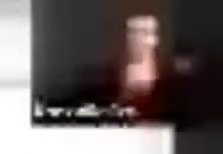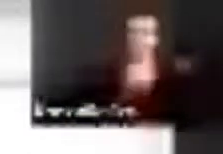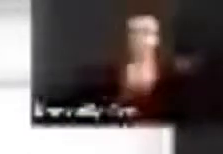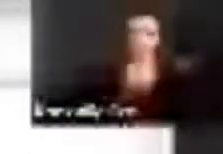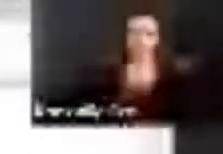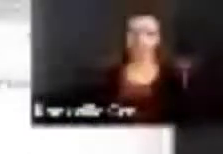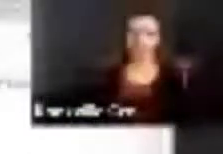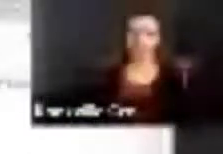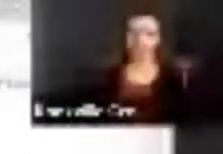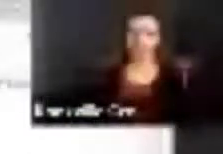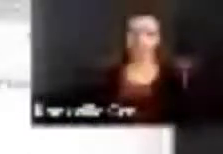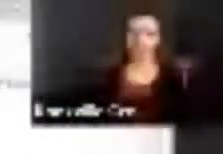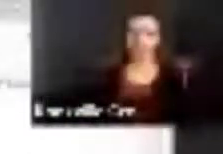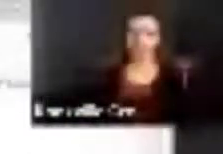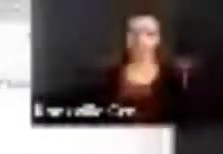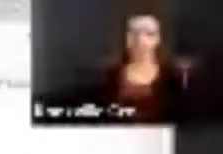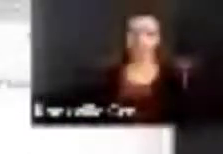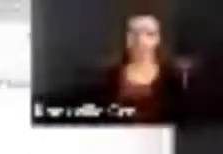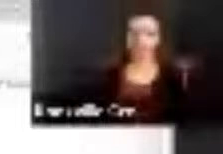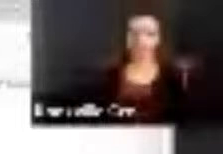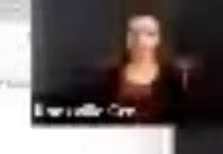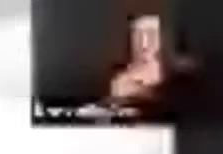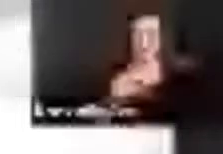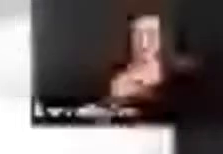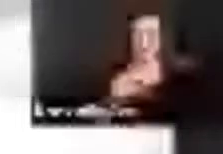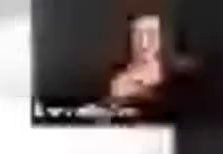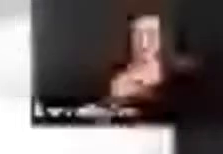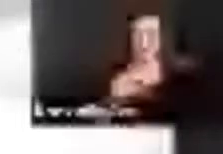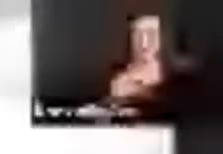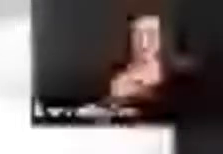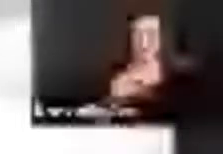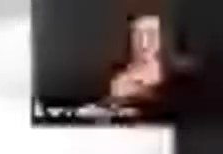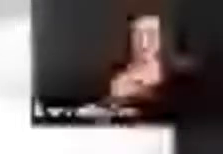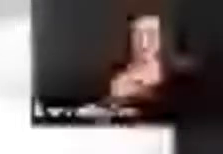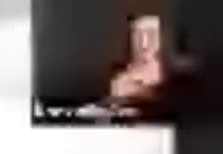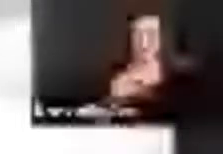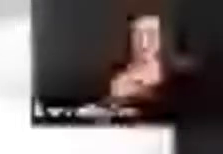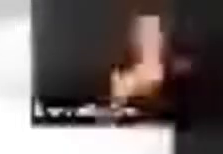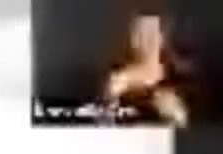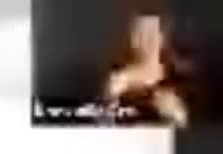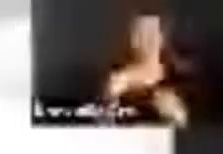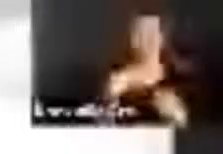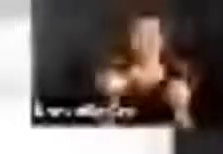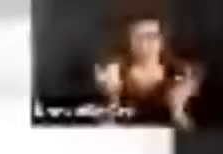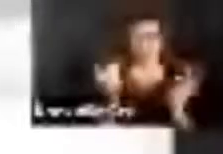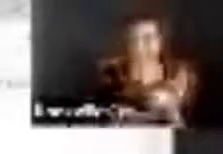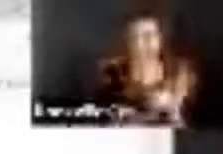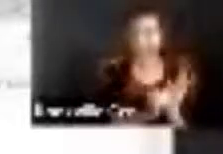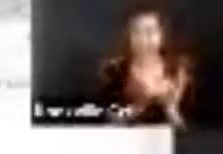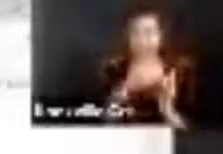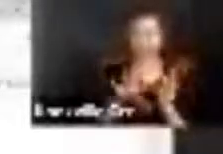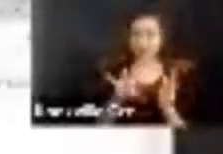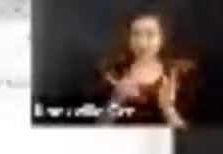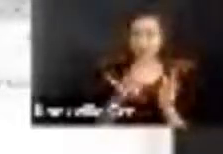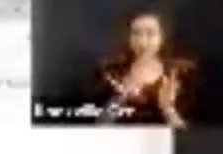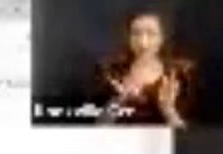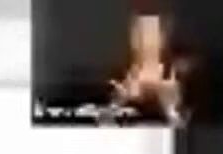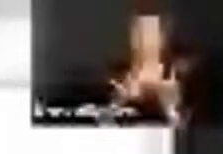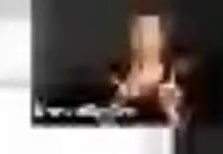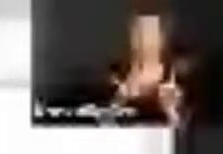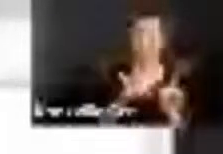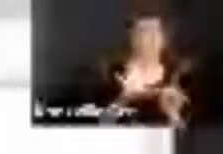So September the 15th, recovered students were 86 and recovered staff was